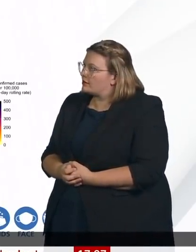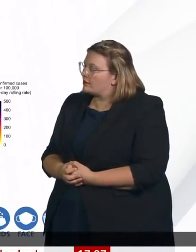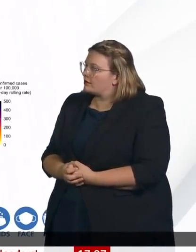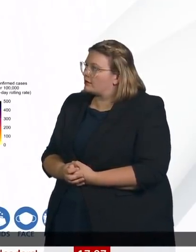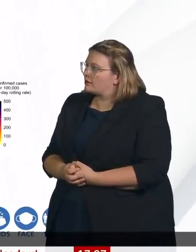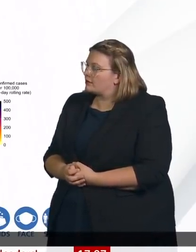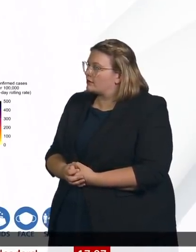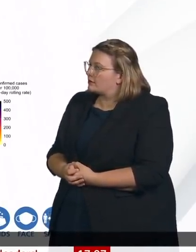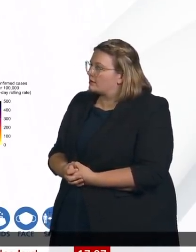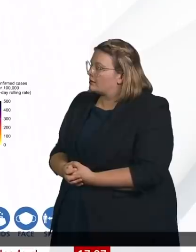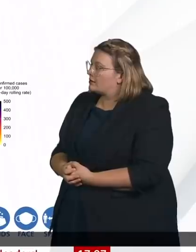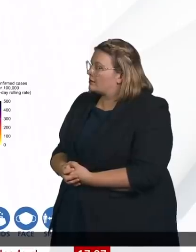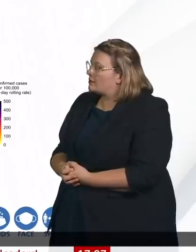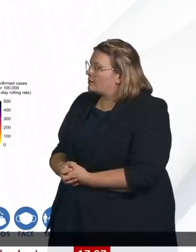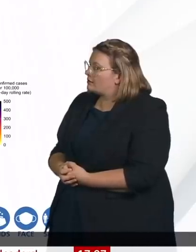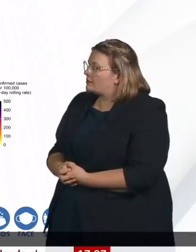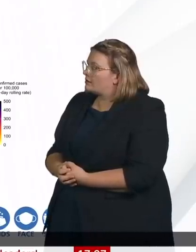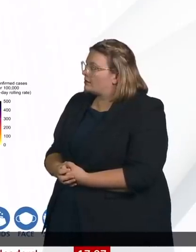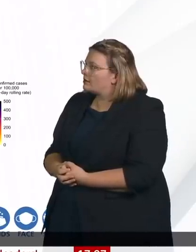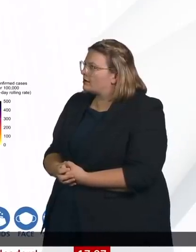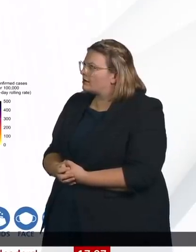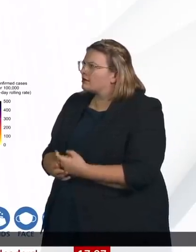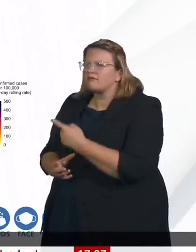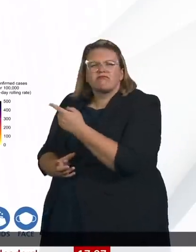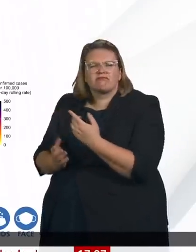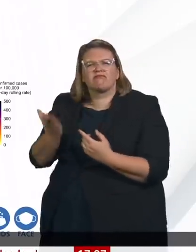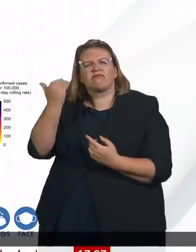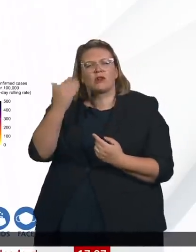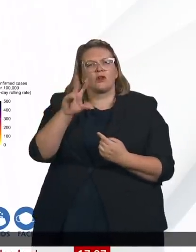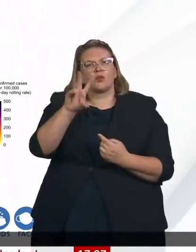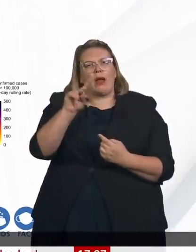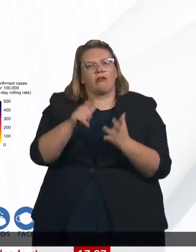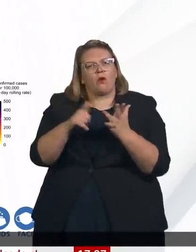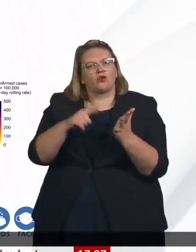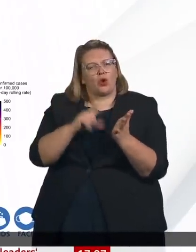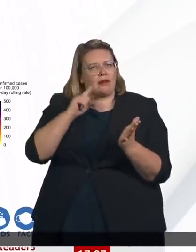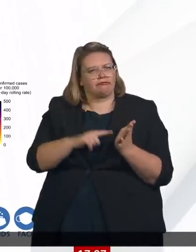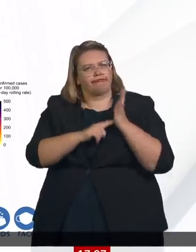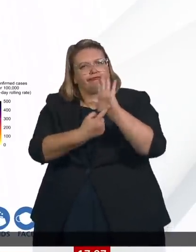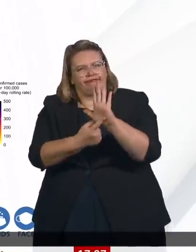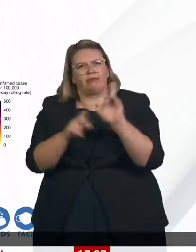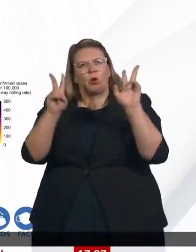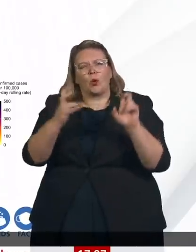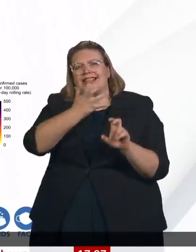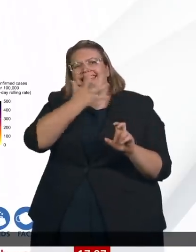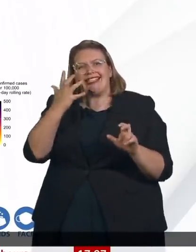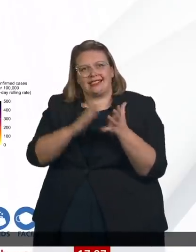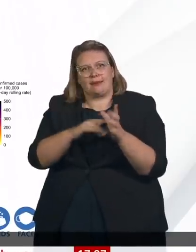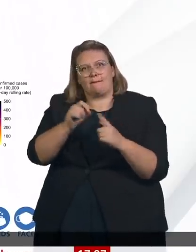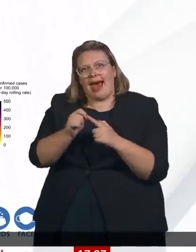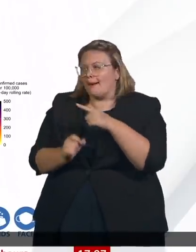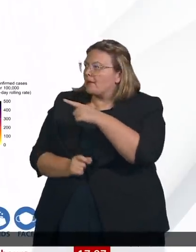Now again, I'm referring back to the heat maps that I showed you on the 12th of October, showing that gradual warming up